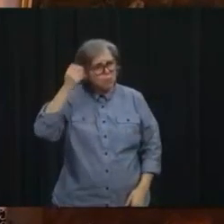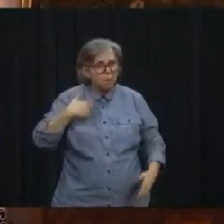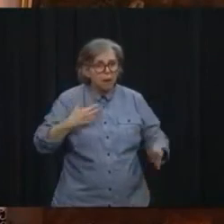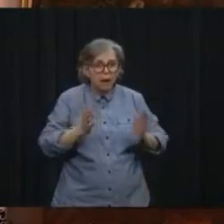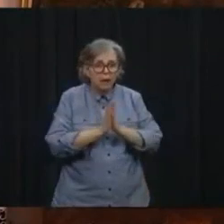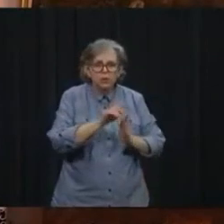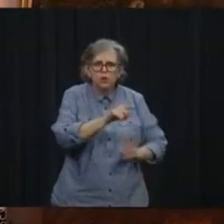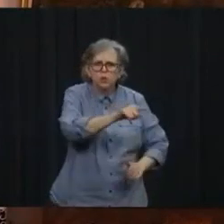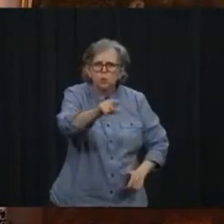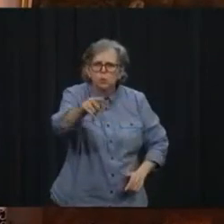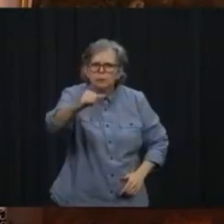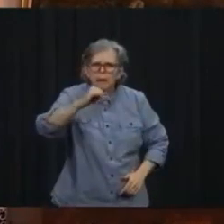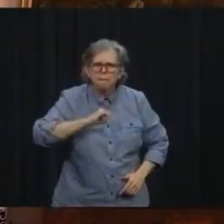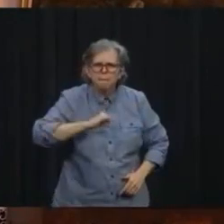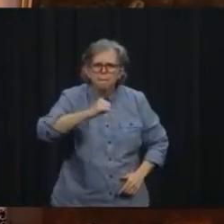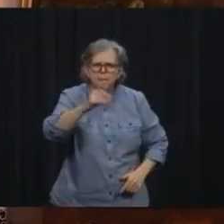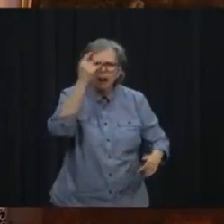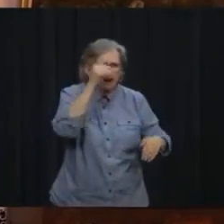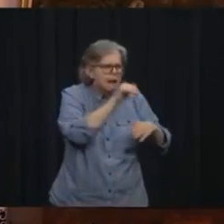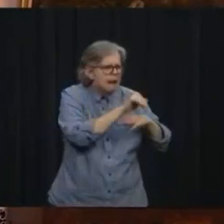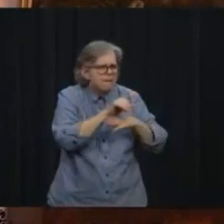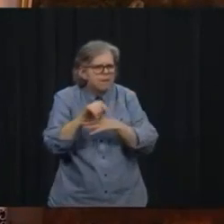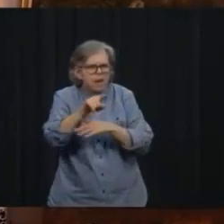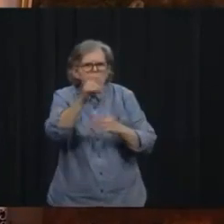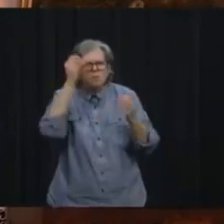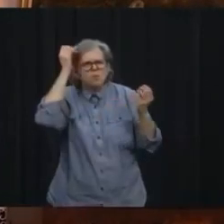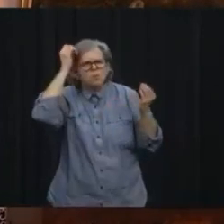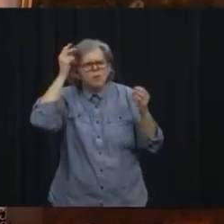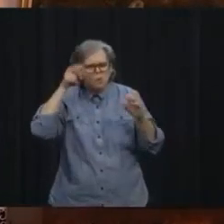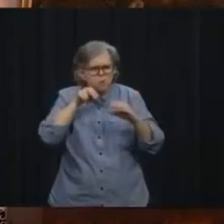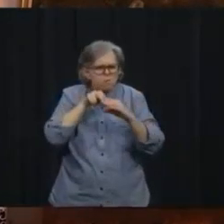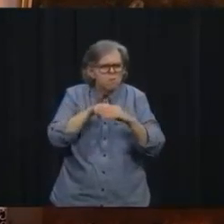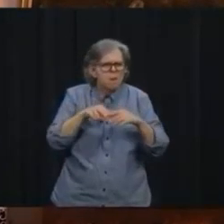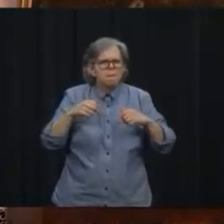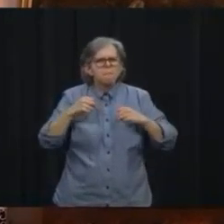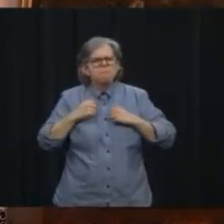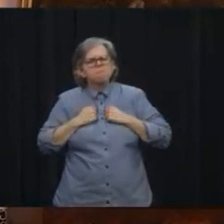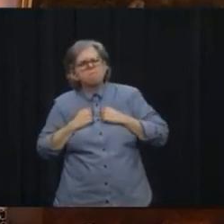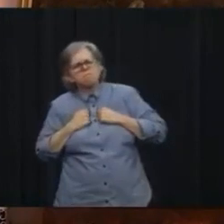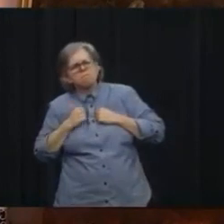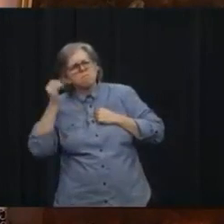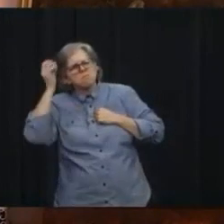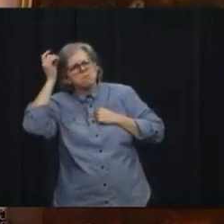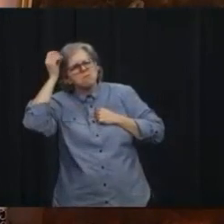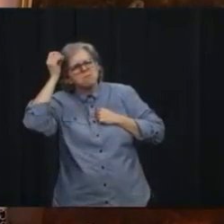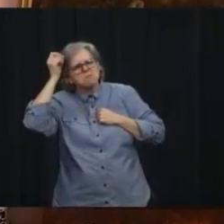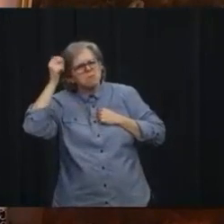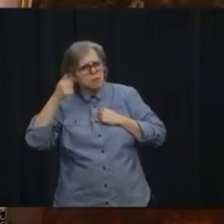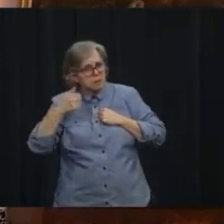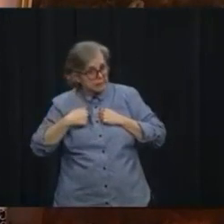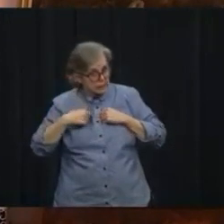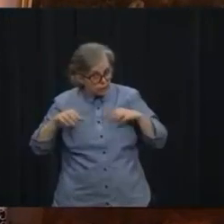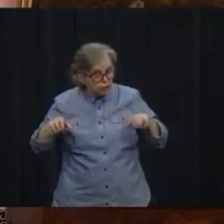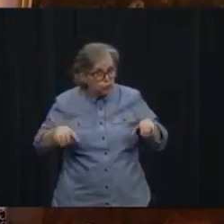What else can I do? And did I do everything I could that day to defeat this enemy, to slow it